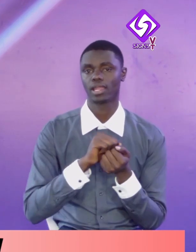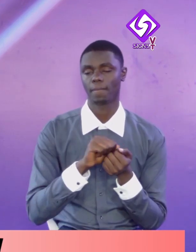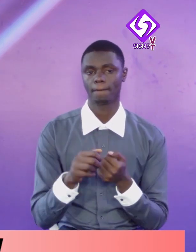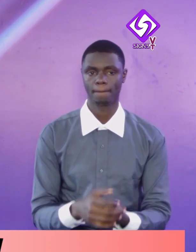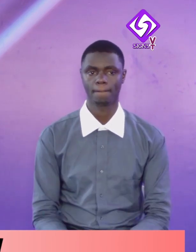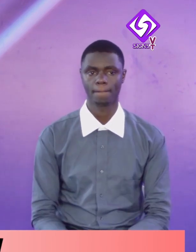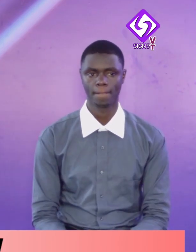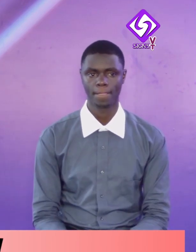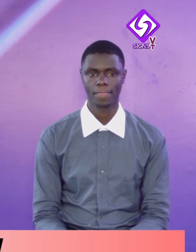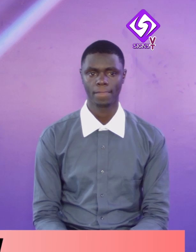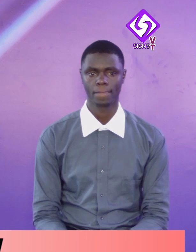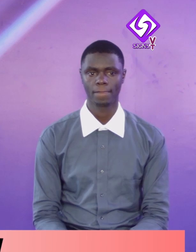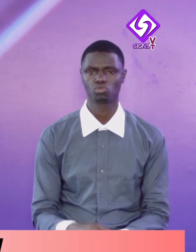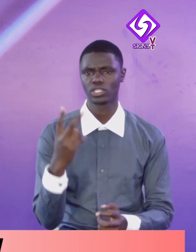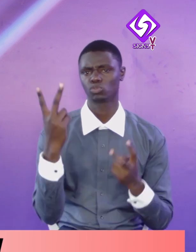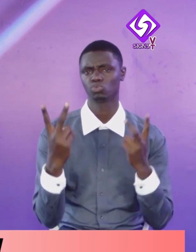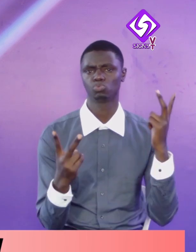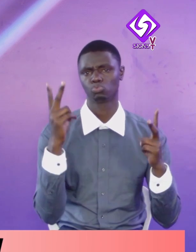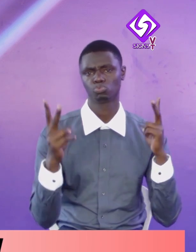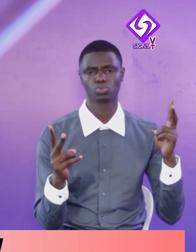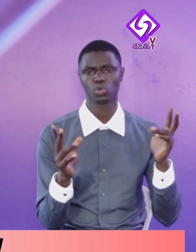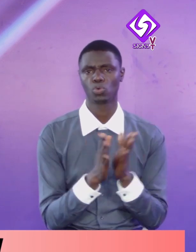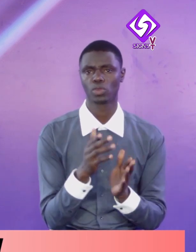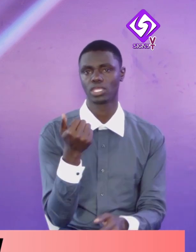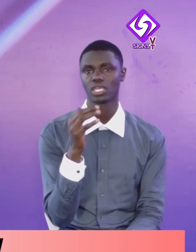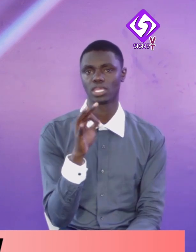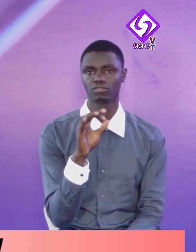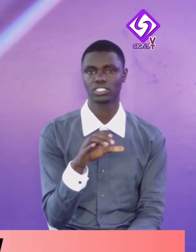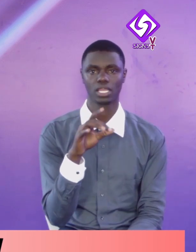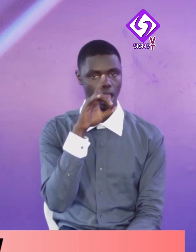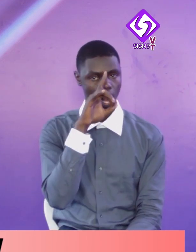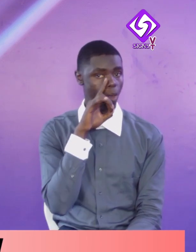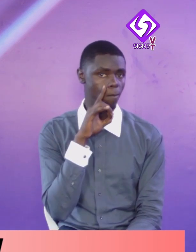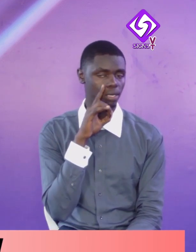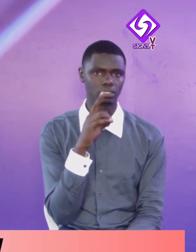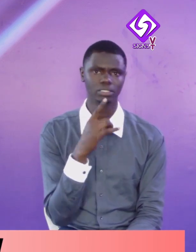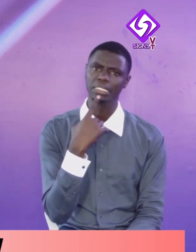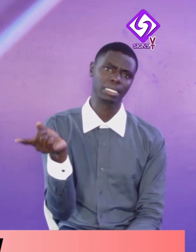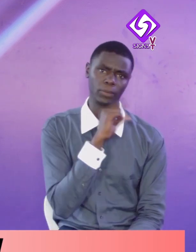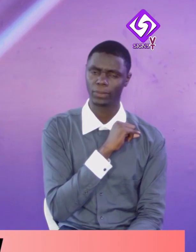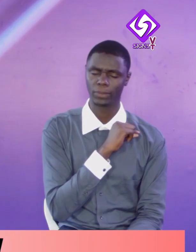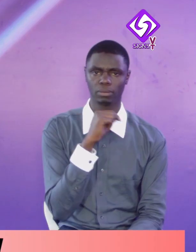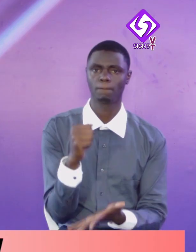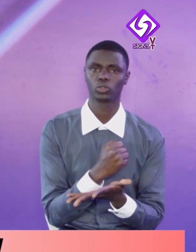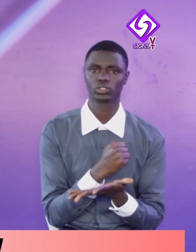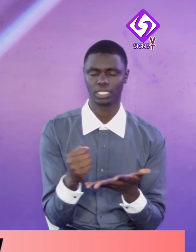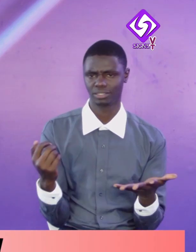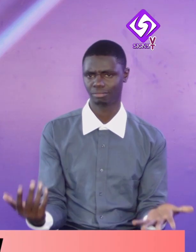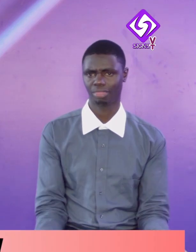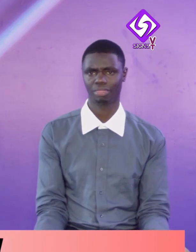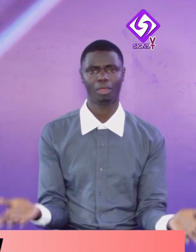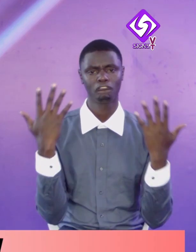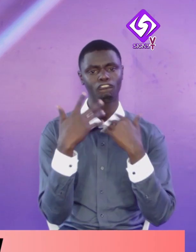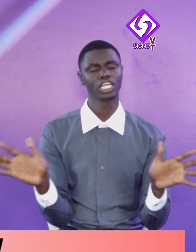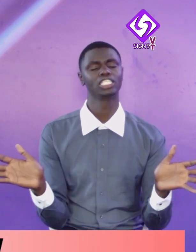a 2-2 draw with AFC Leopards, right? Yeah, I mentioned Posta Rangers. Yeah, I've